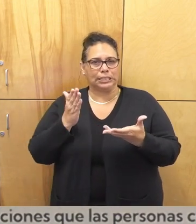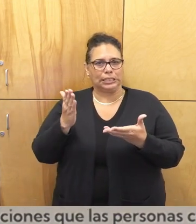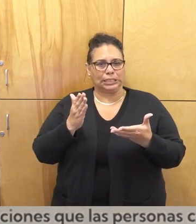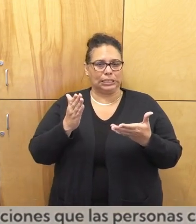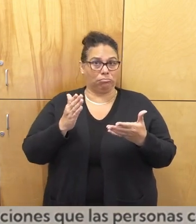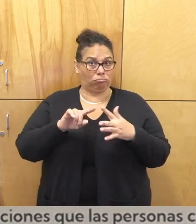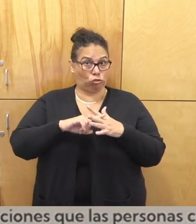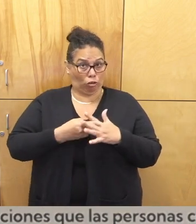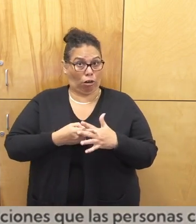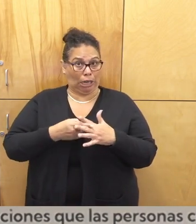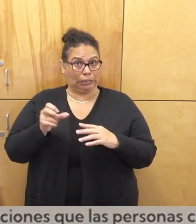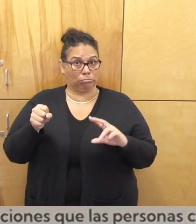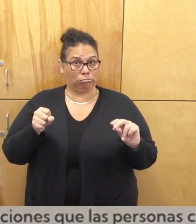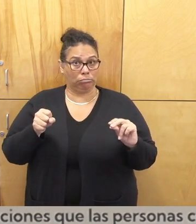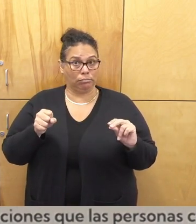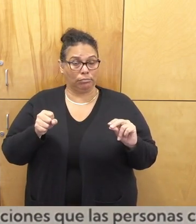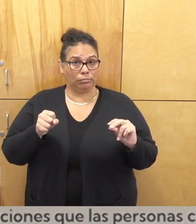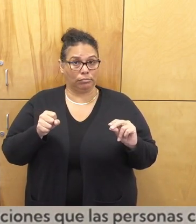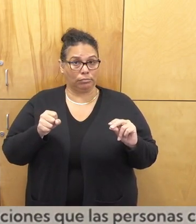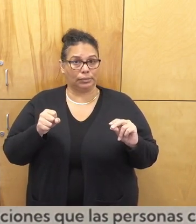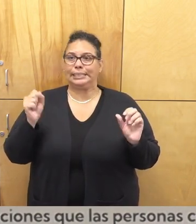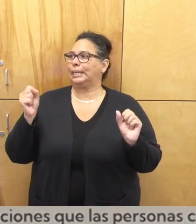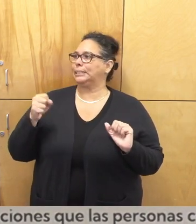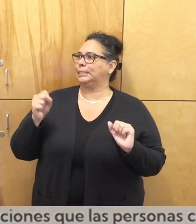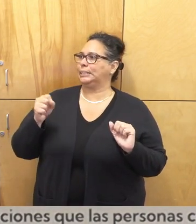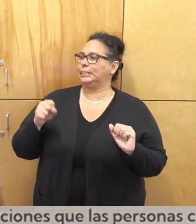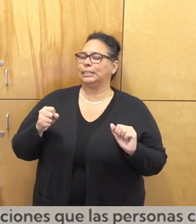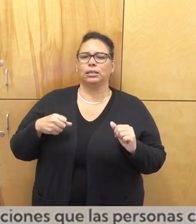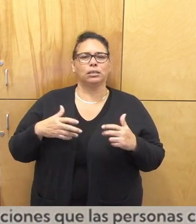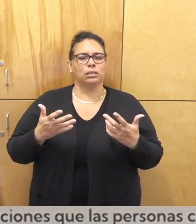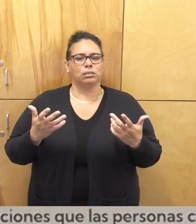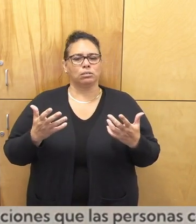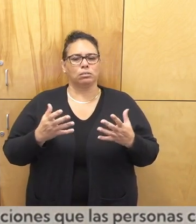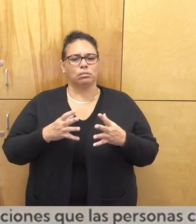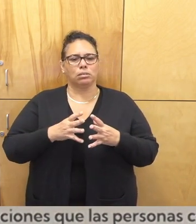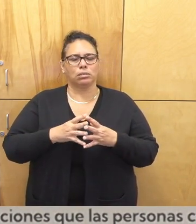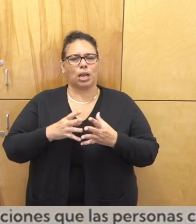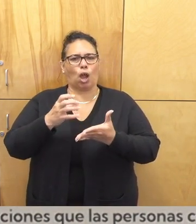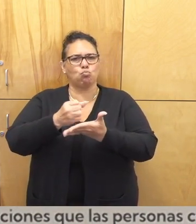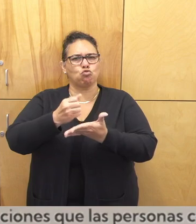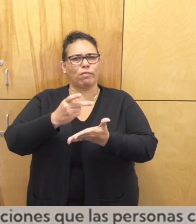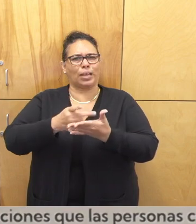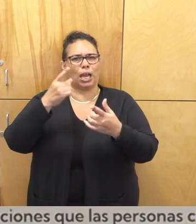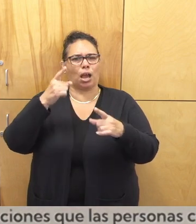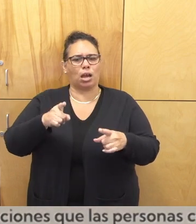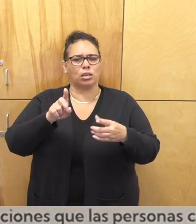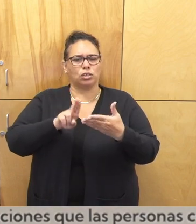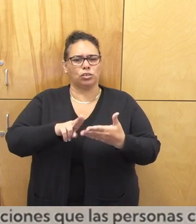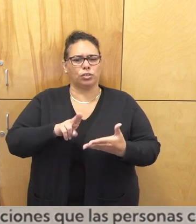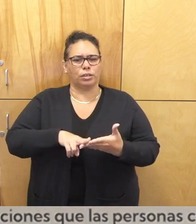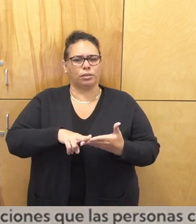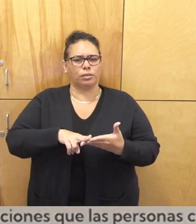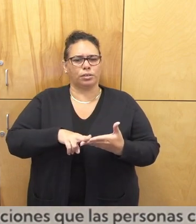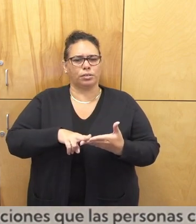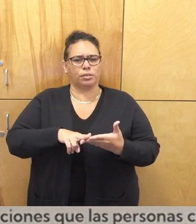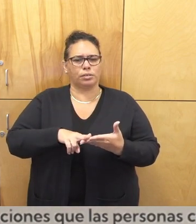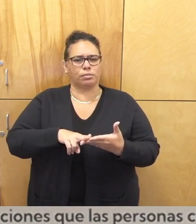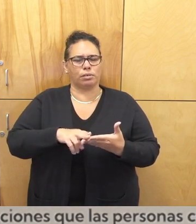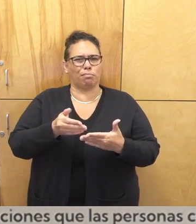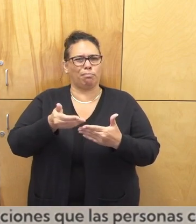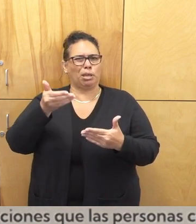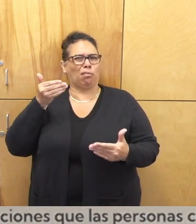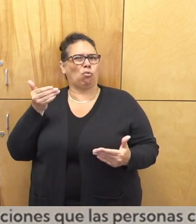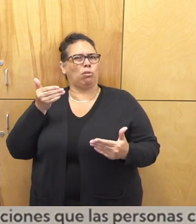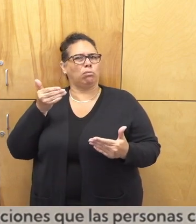started? Yes. And if so, why are we approving contracts? Why aren't we approving these contracts